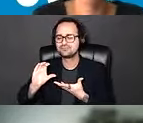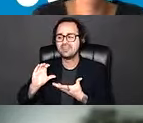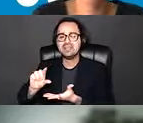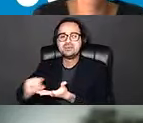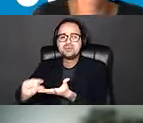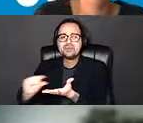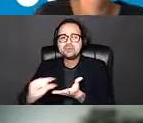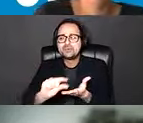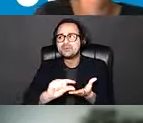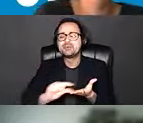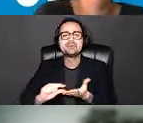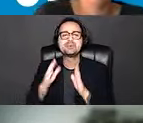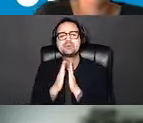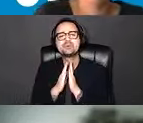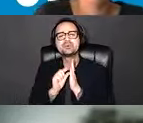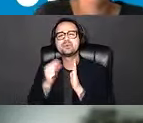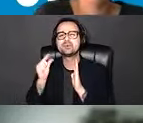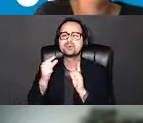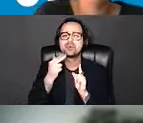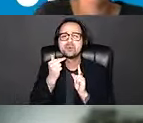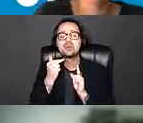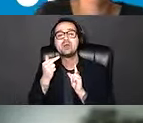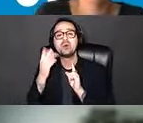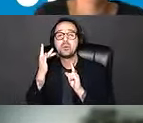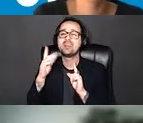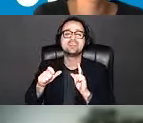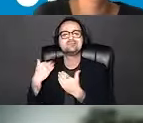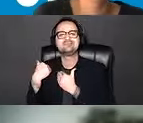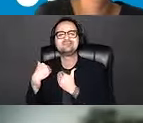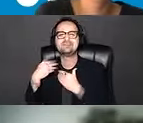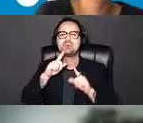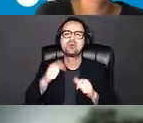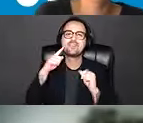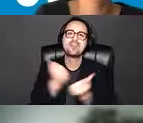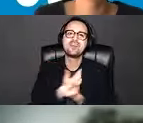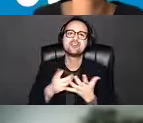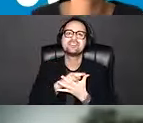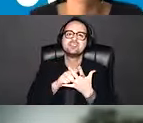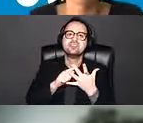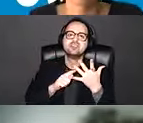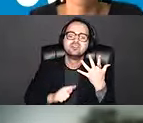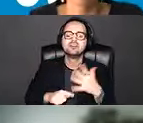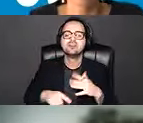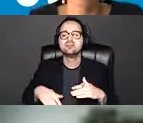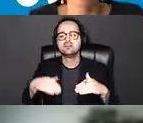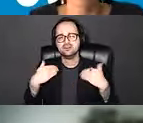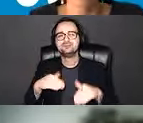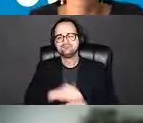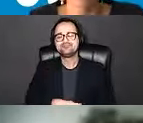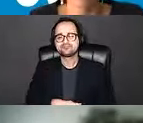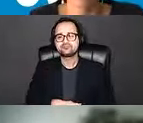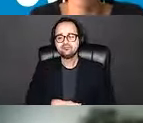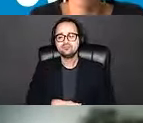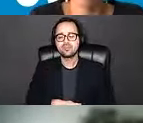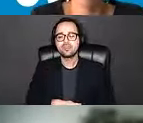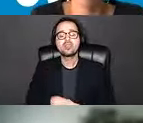small amounts, because they then are accountable for reporting on all the different things. So it